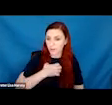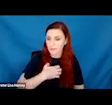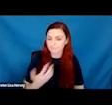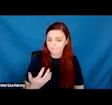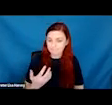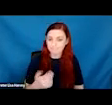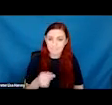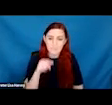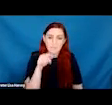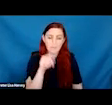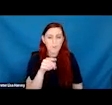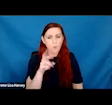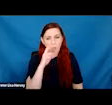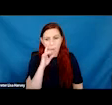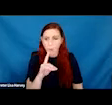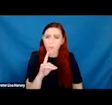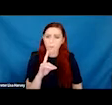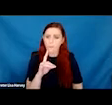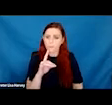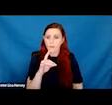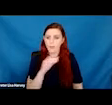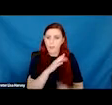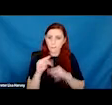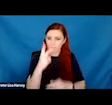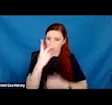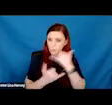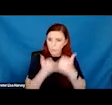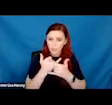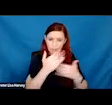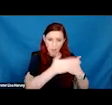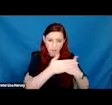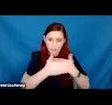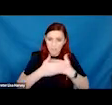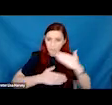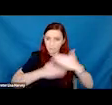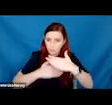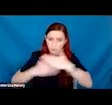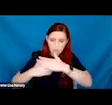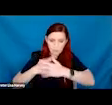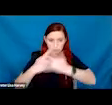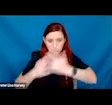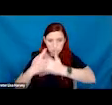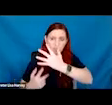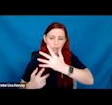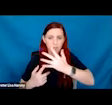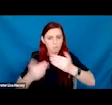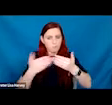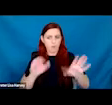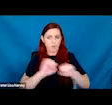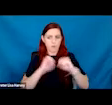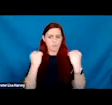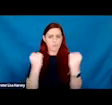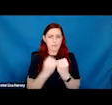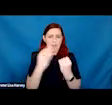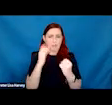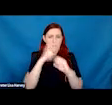I sincerely hope that as we emerge from 2 years of lockdowns and restrictions, wider society may have gained a greater